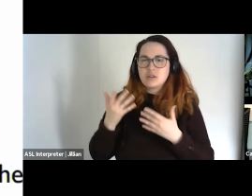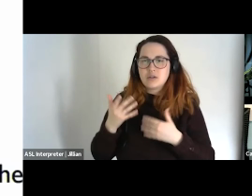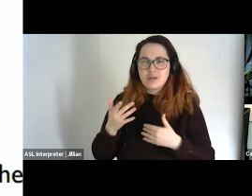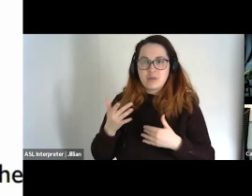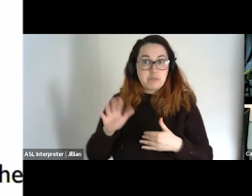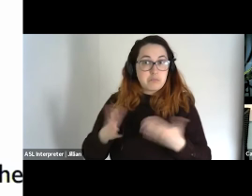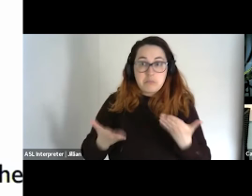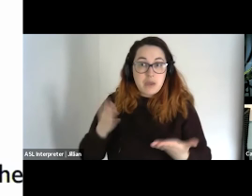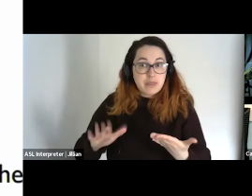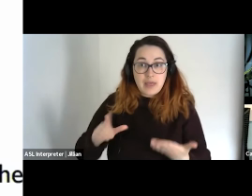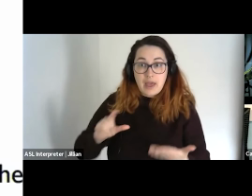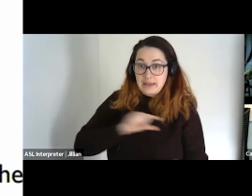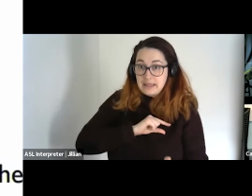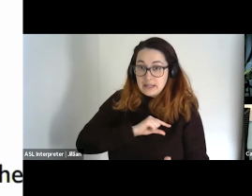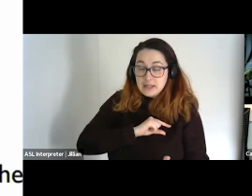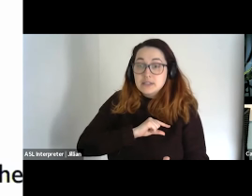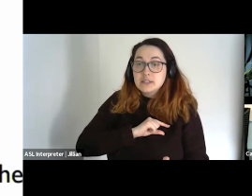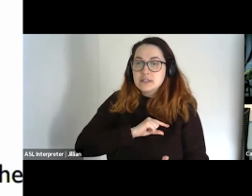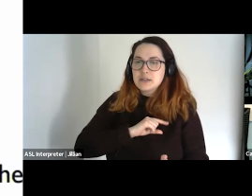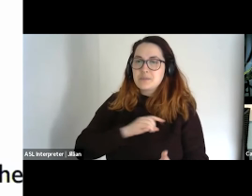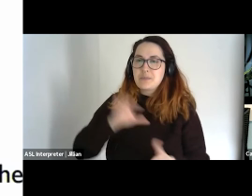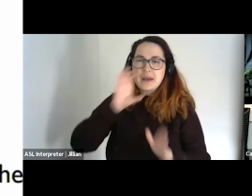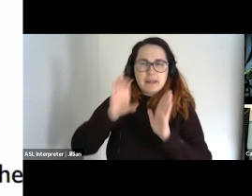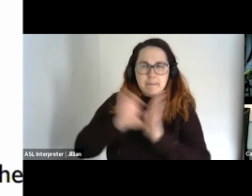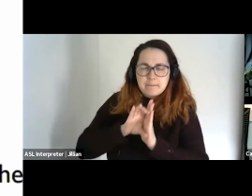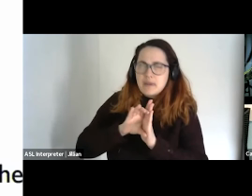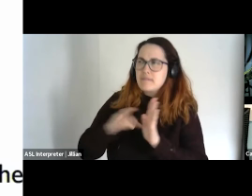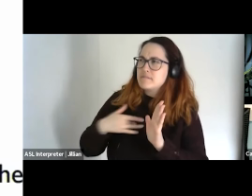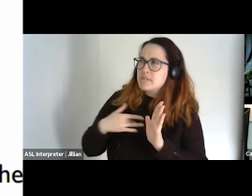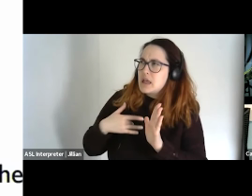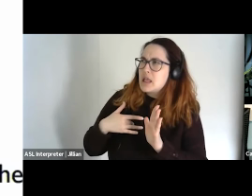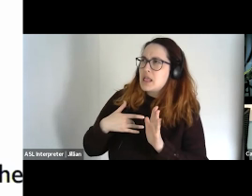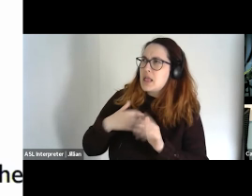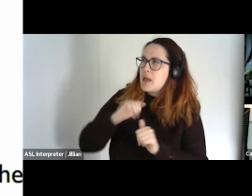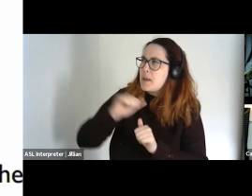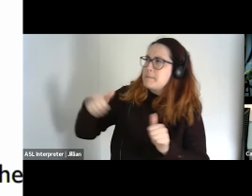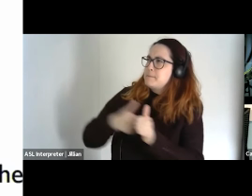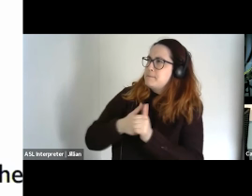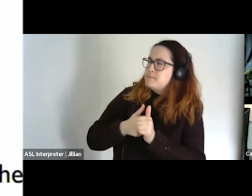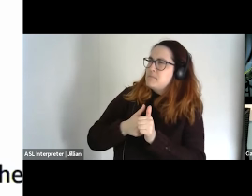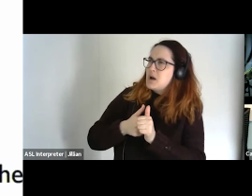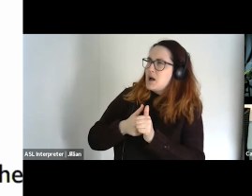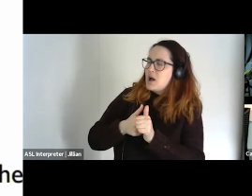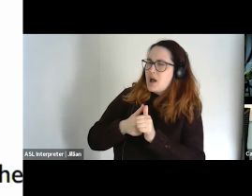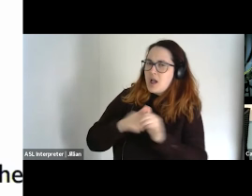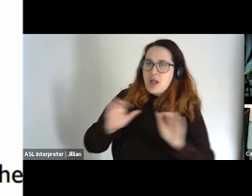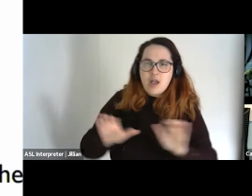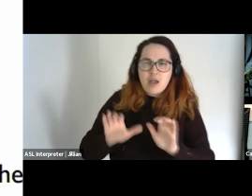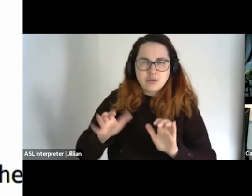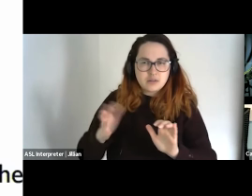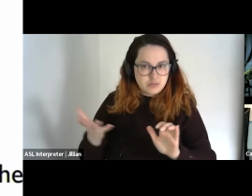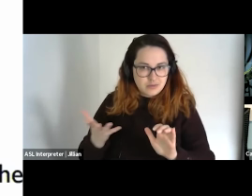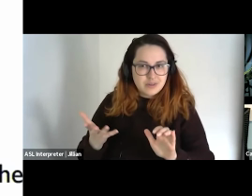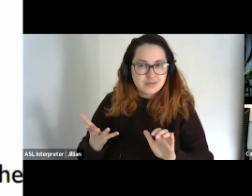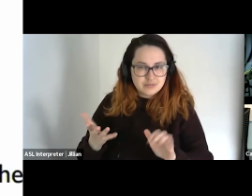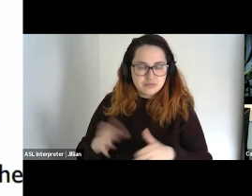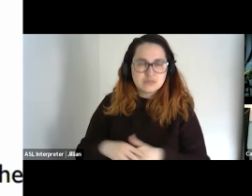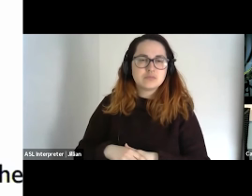guilt. Okay, so what image, what feeling, what led up, what happened right before I got that